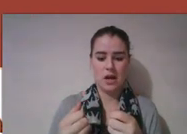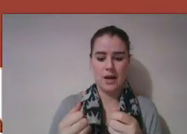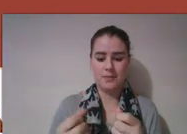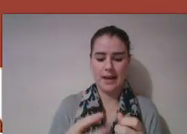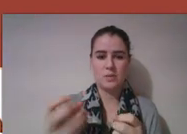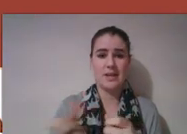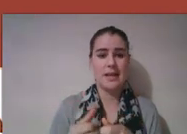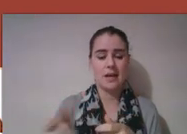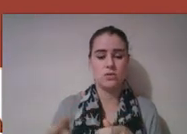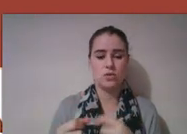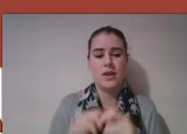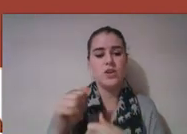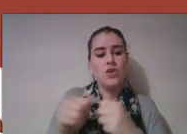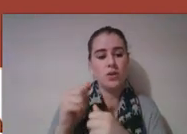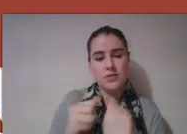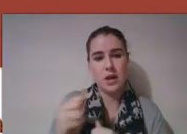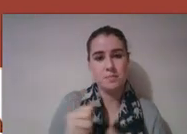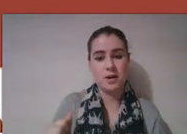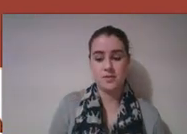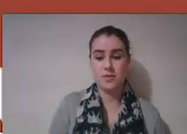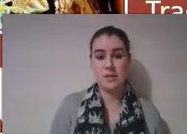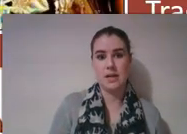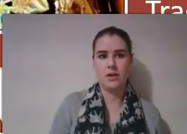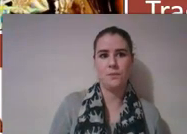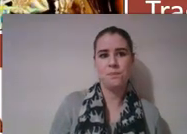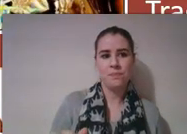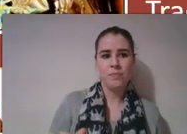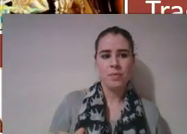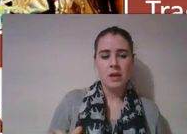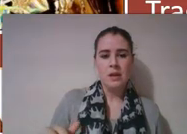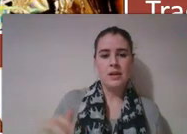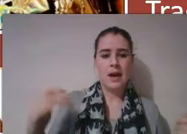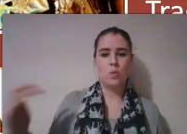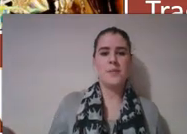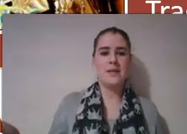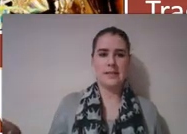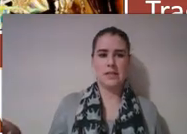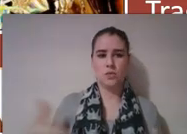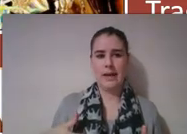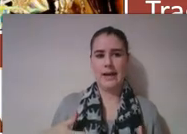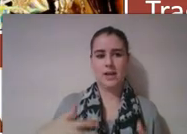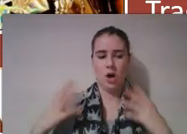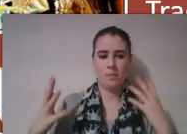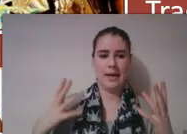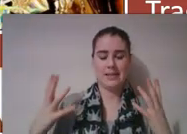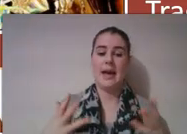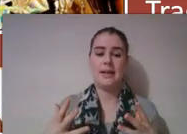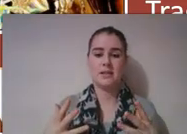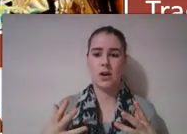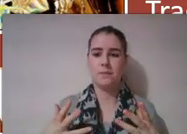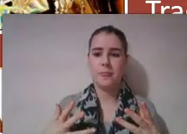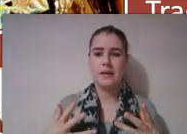that they had almost like tassels on it, or they'd knot certain parts of the material. Now, women tended to wear a